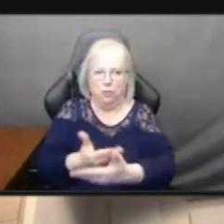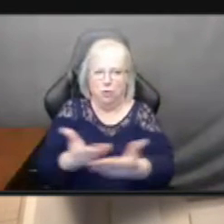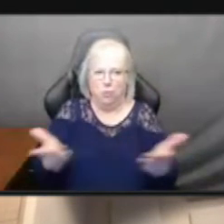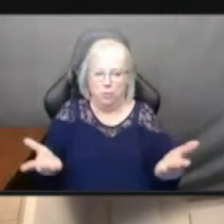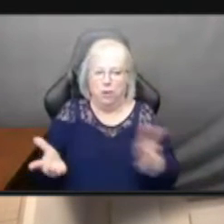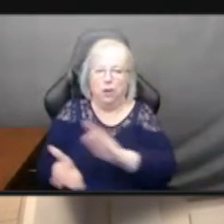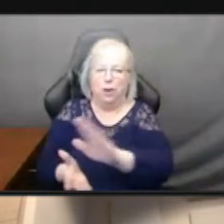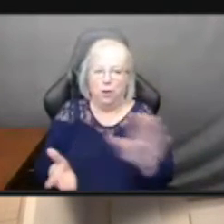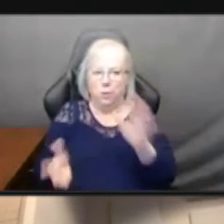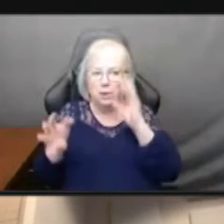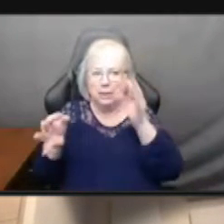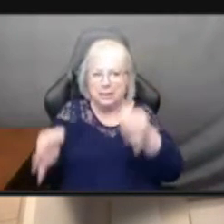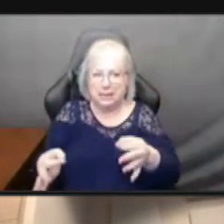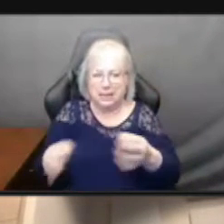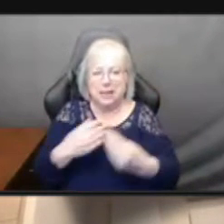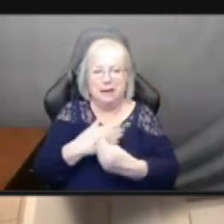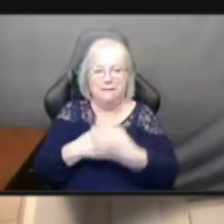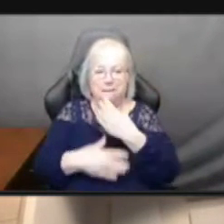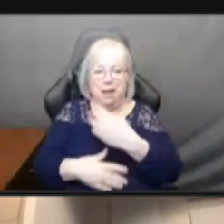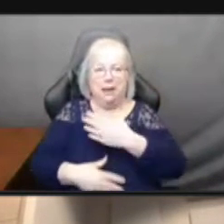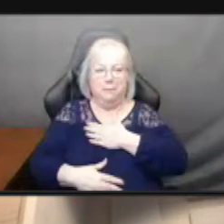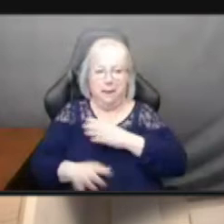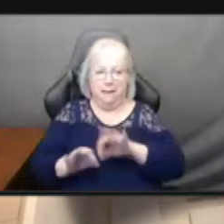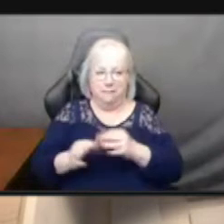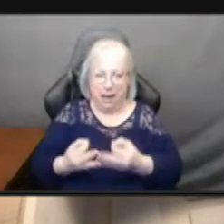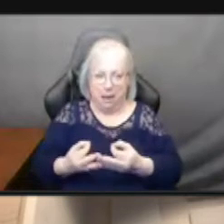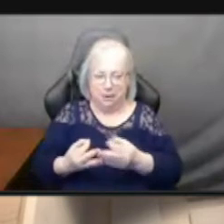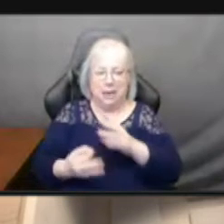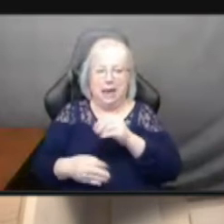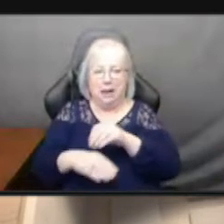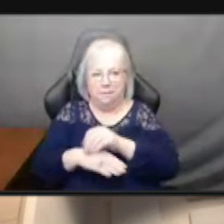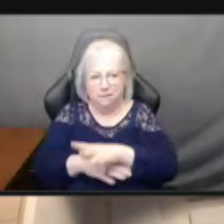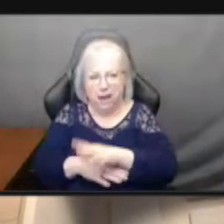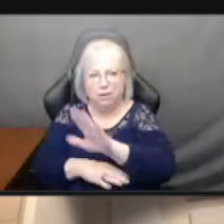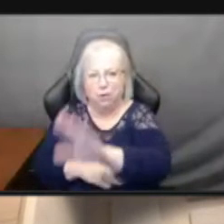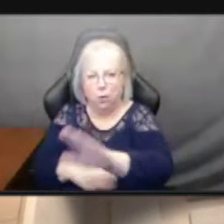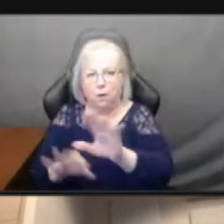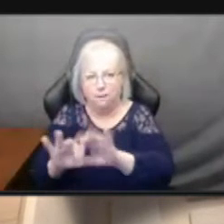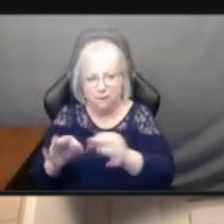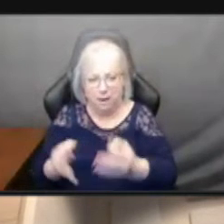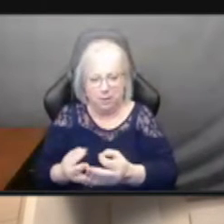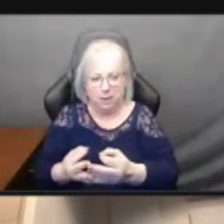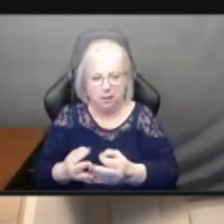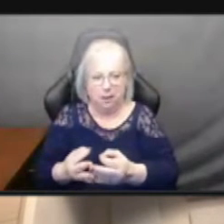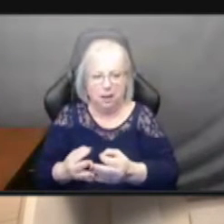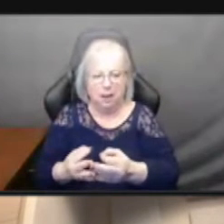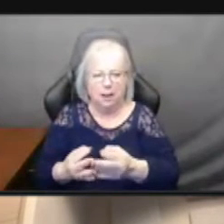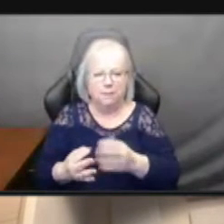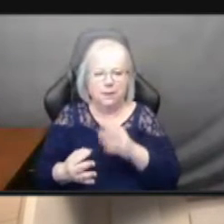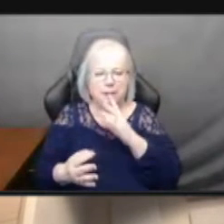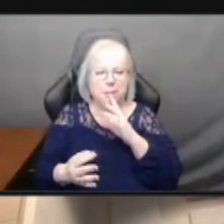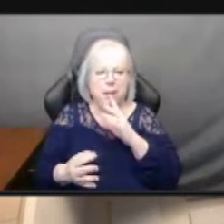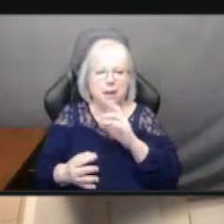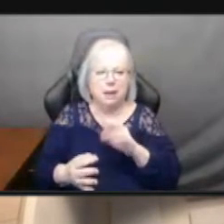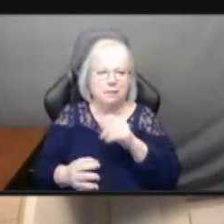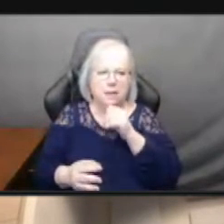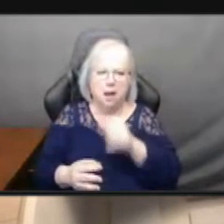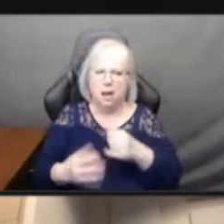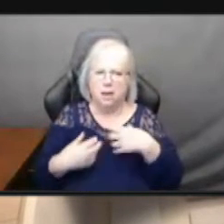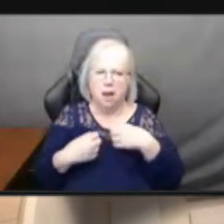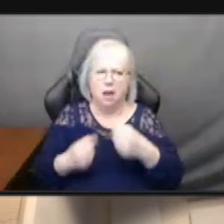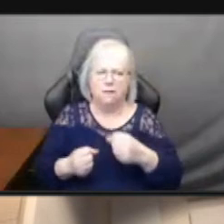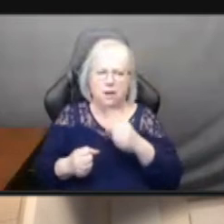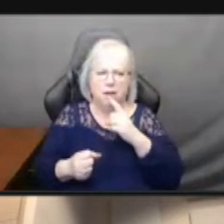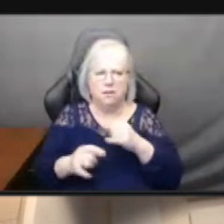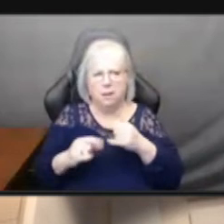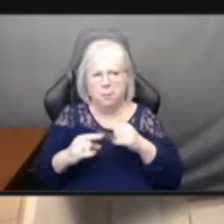decisions affect my family and yours. This speak of non-confidence is a bullying tactic used